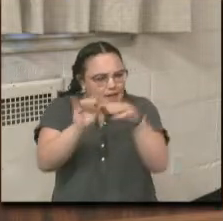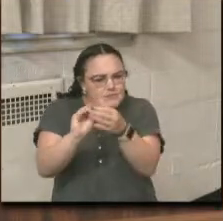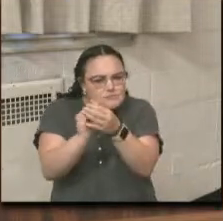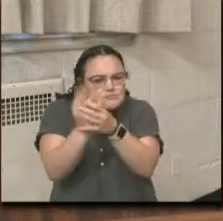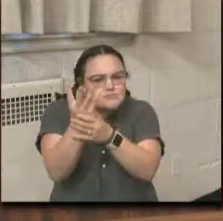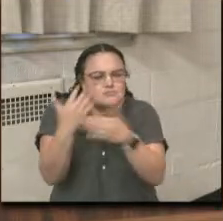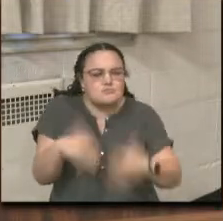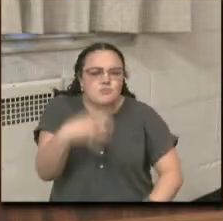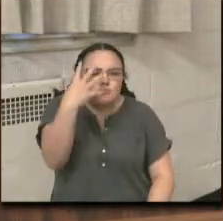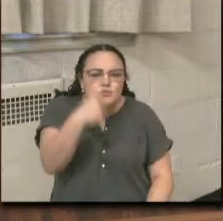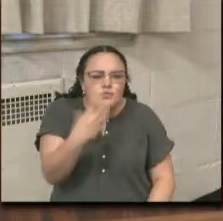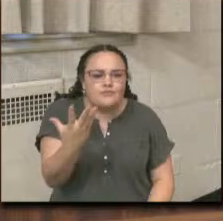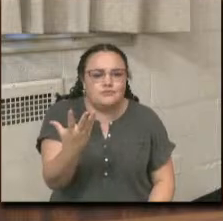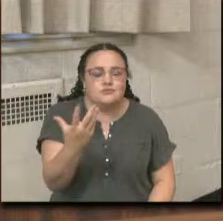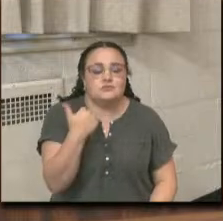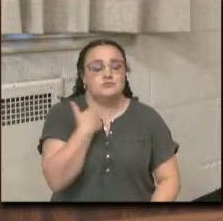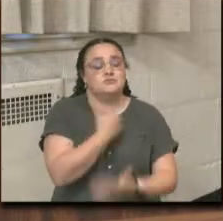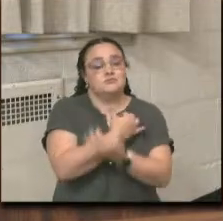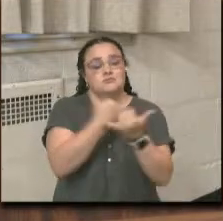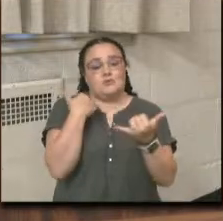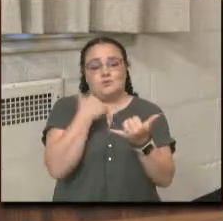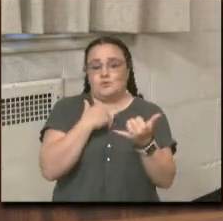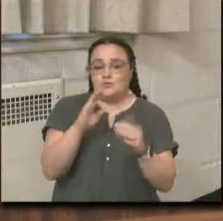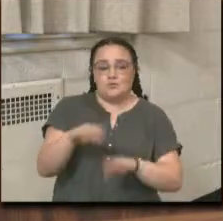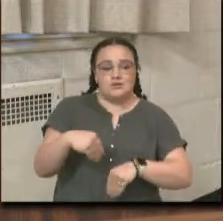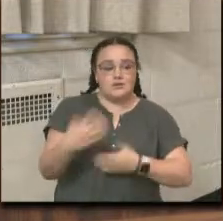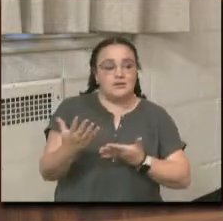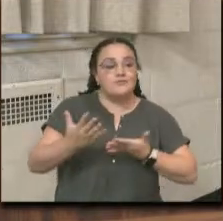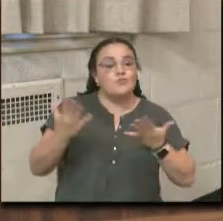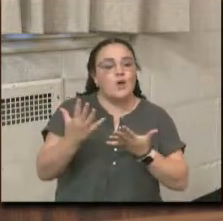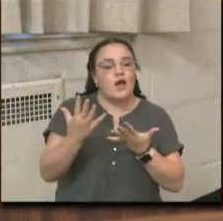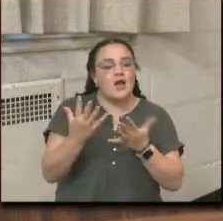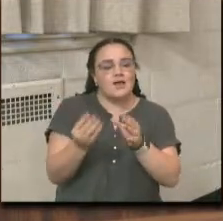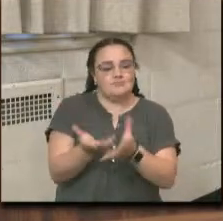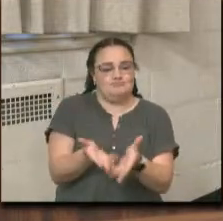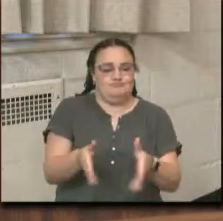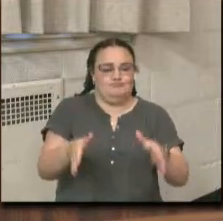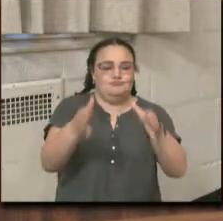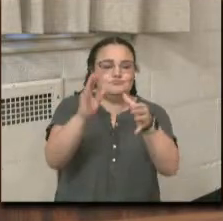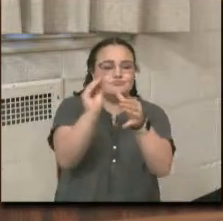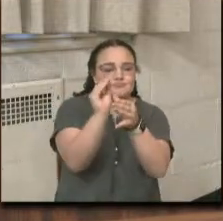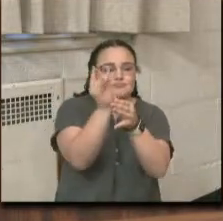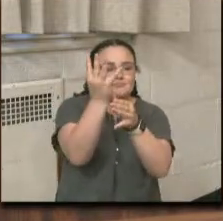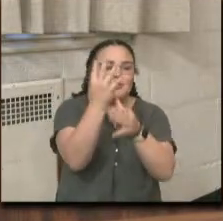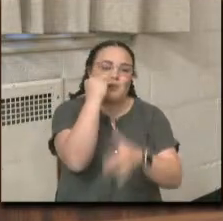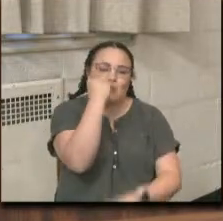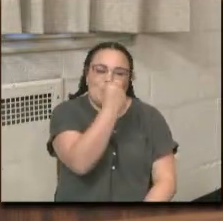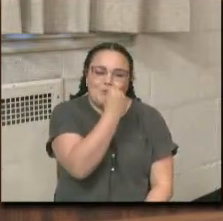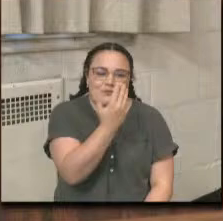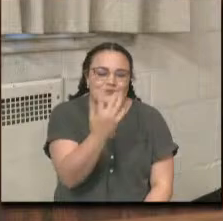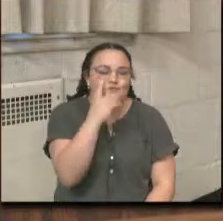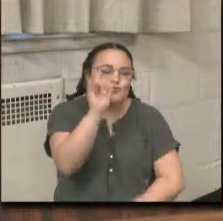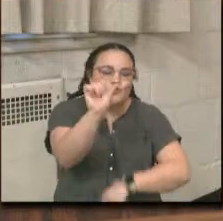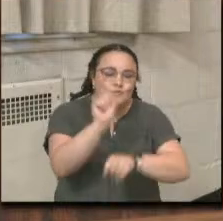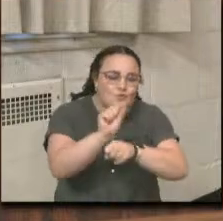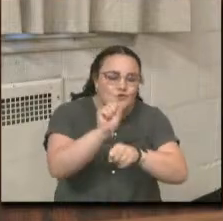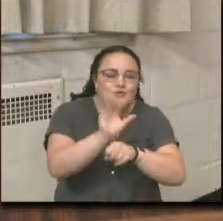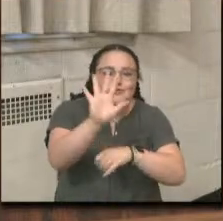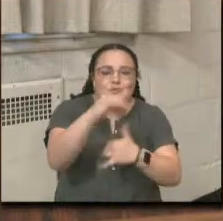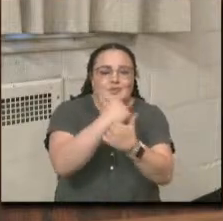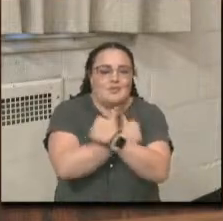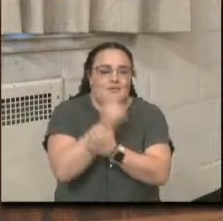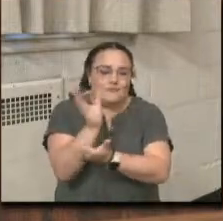administration, we'd like to present each of you a vase of roses for the work and the love that you have brought our